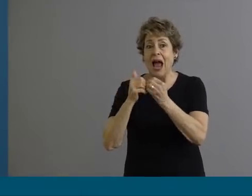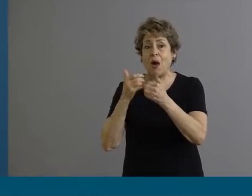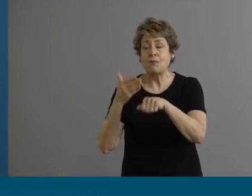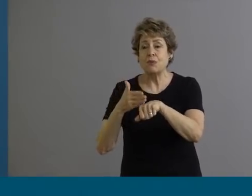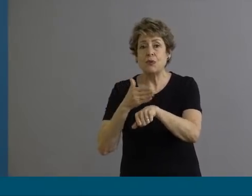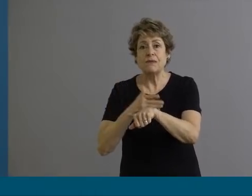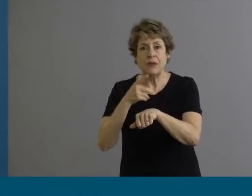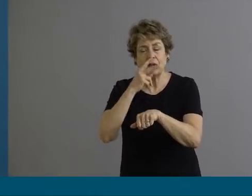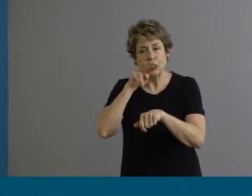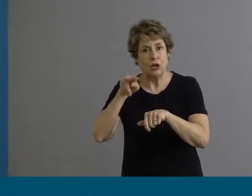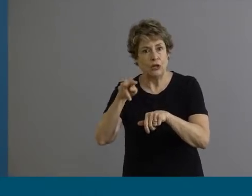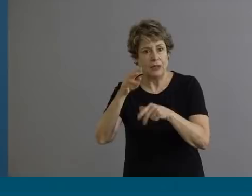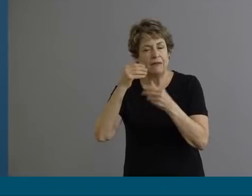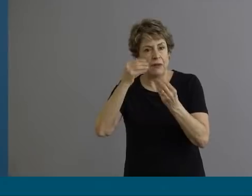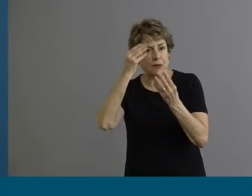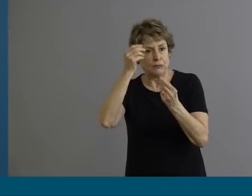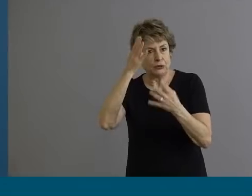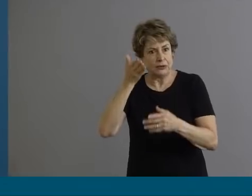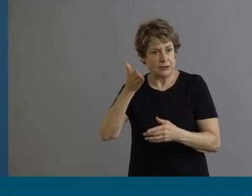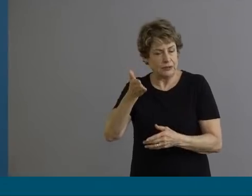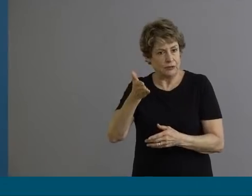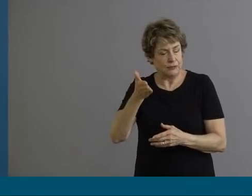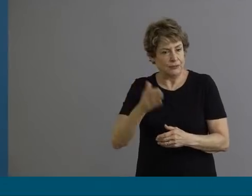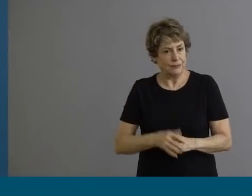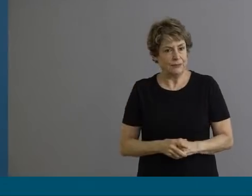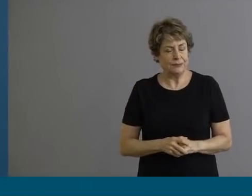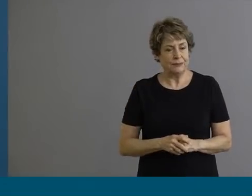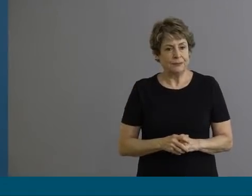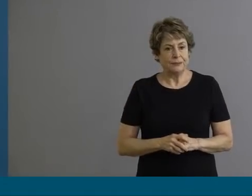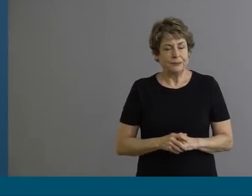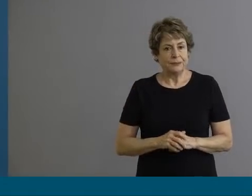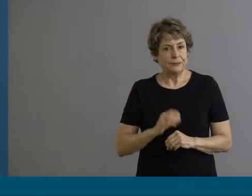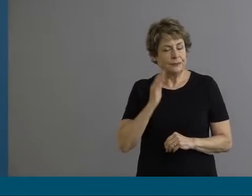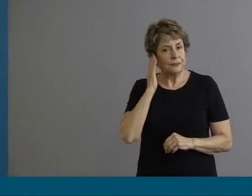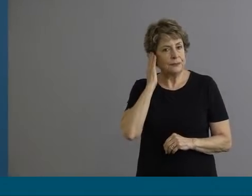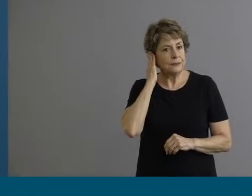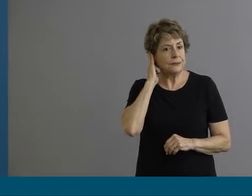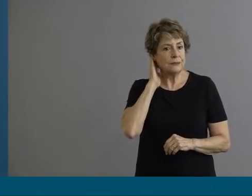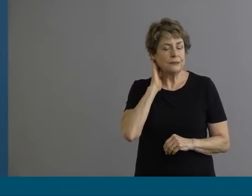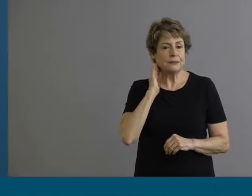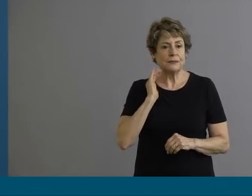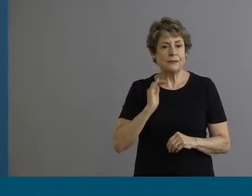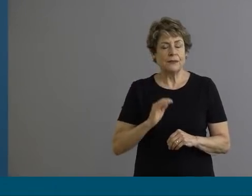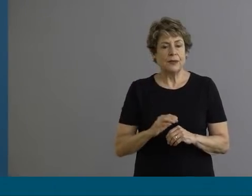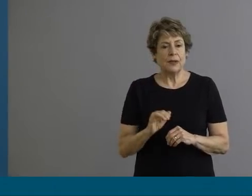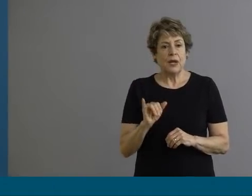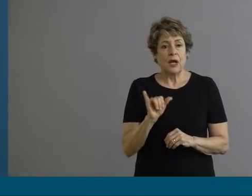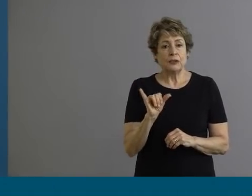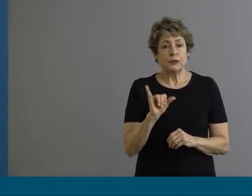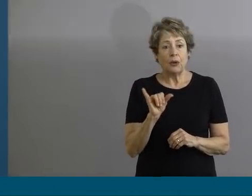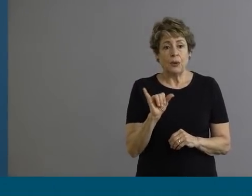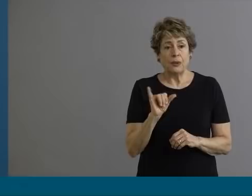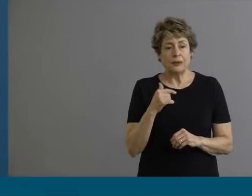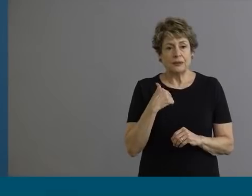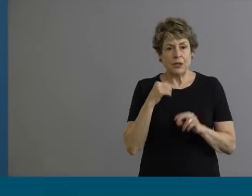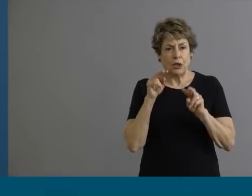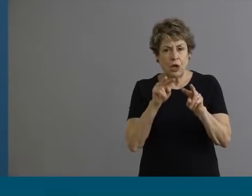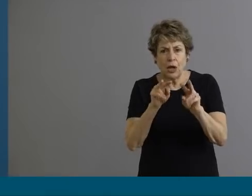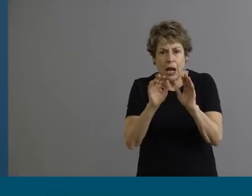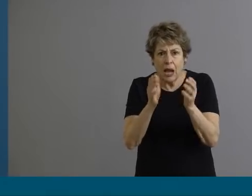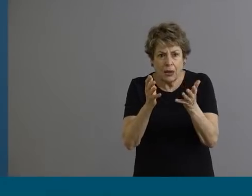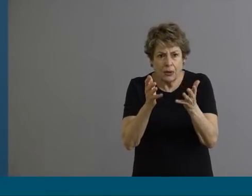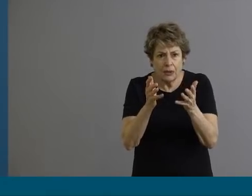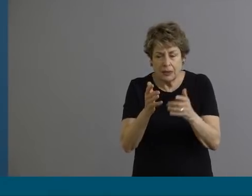us. The other thing that we're looking at is post-acute solutions. So we know that there's a lot of people who get really sick